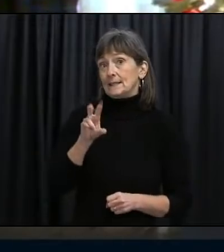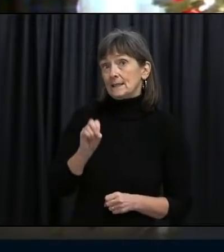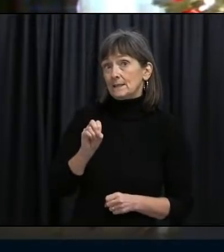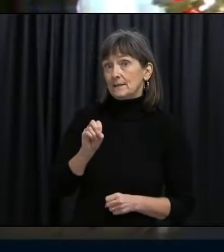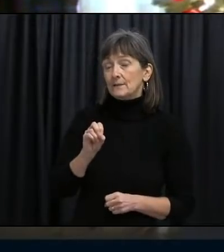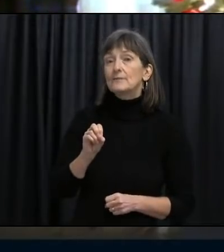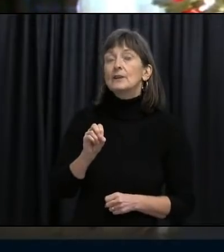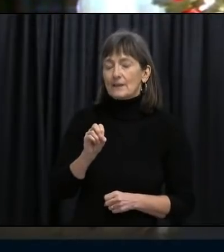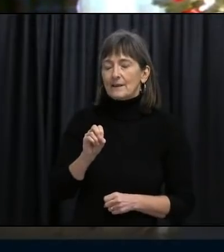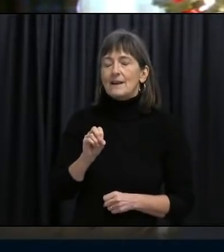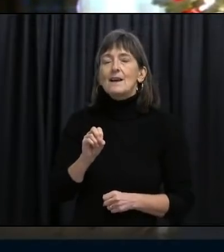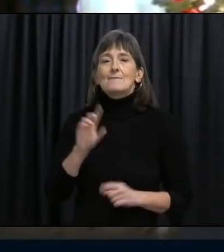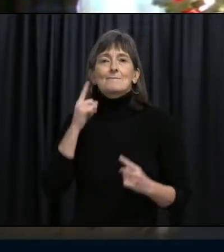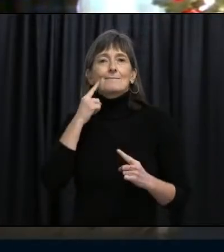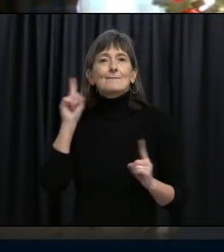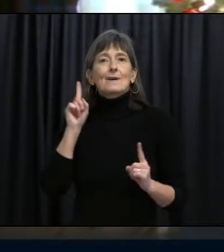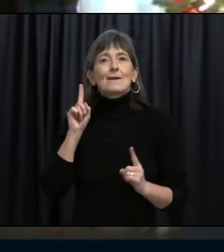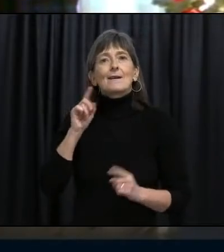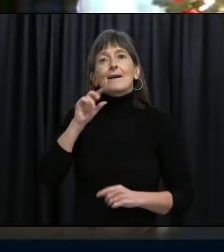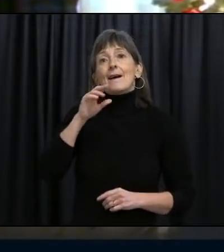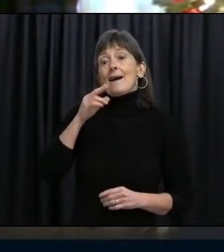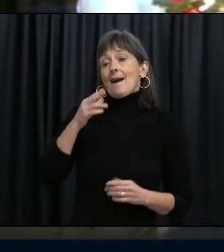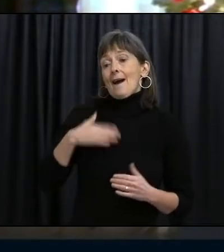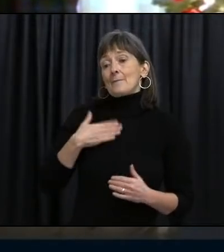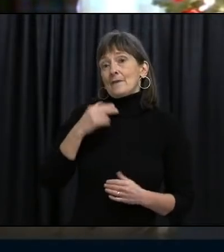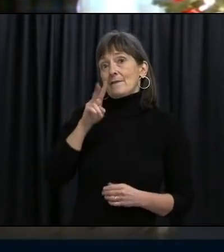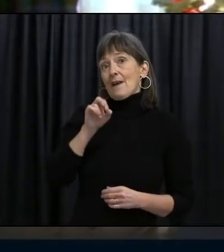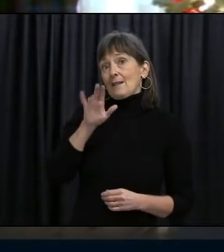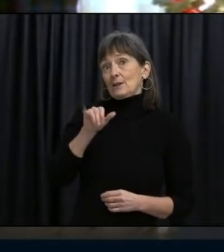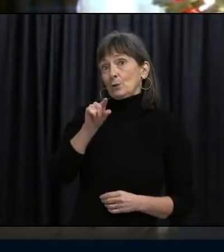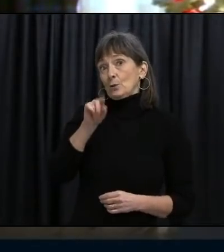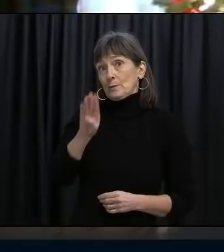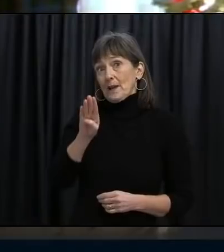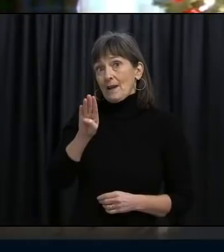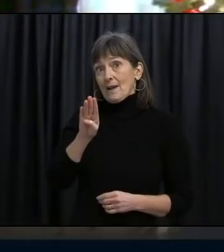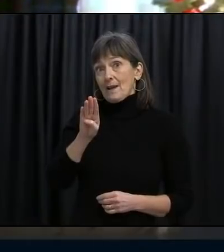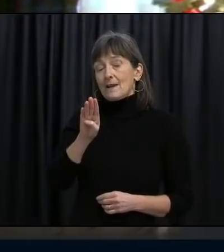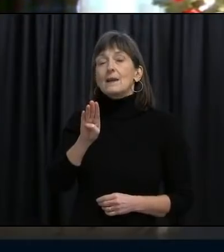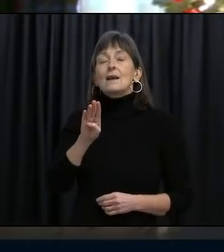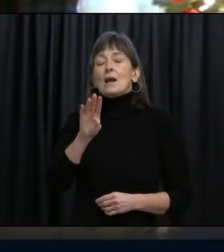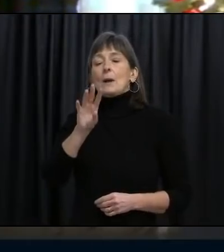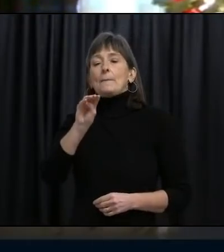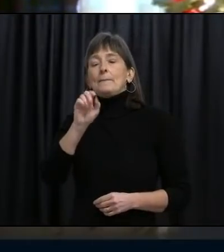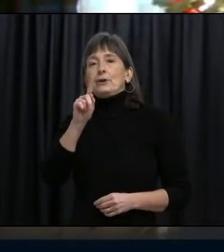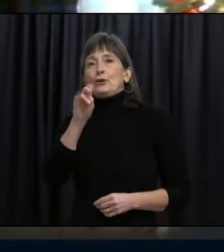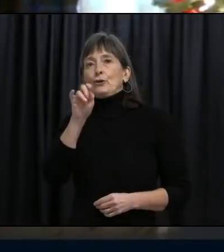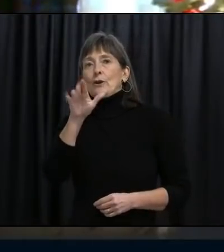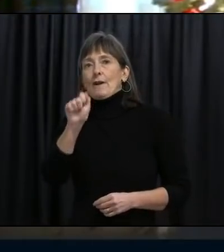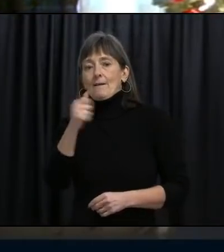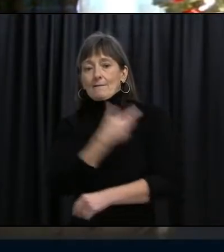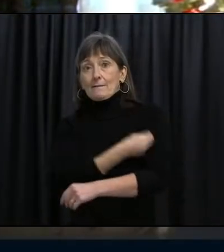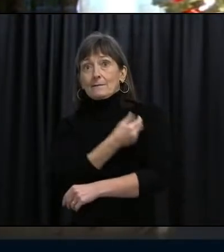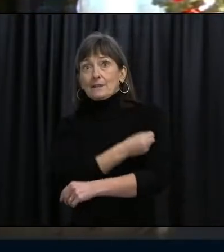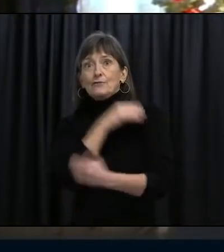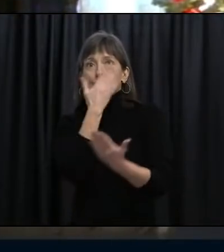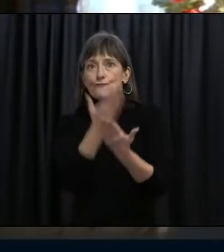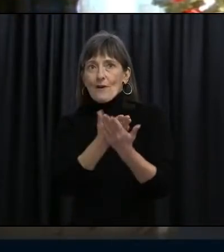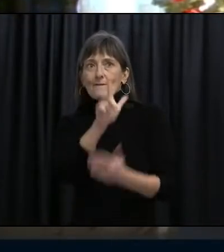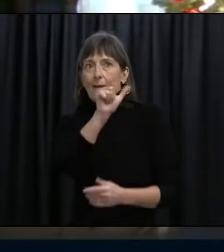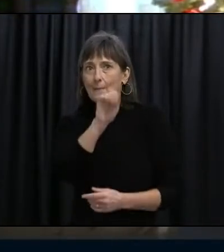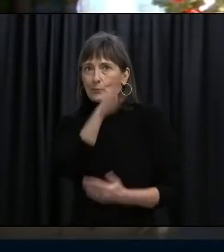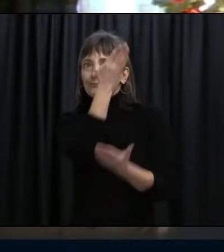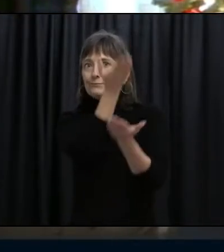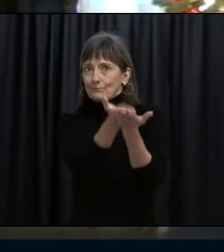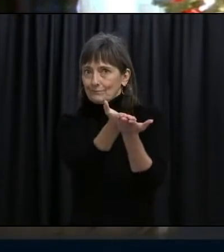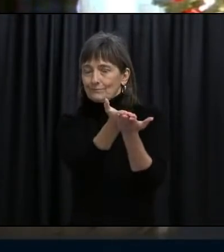vaccine landing in the Happy Valley Goose Bay Airport for the Indigenous communities and remote areas of Labrador.